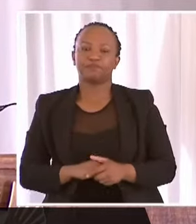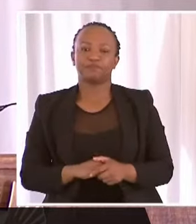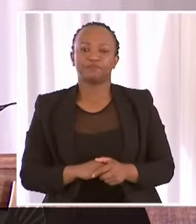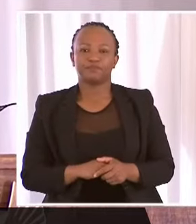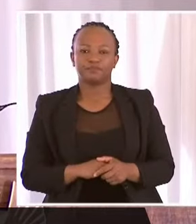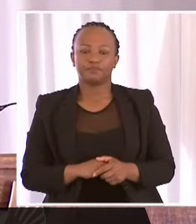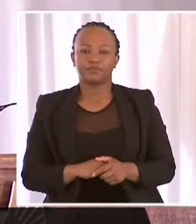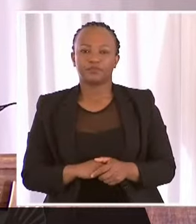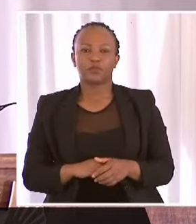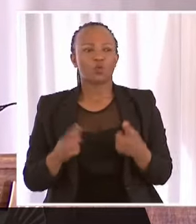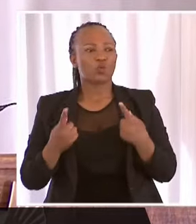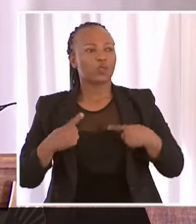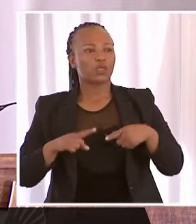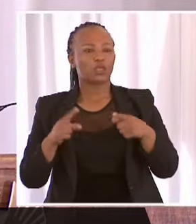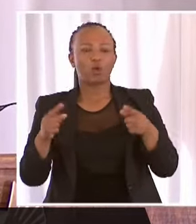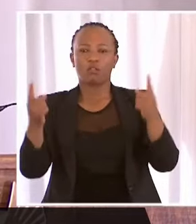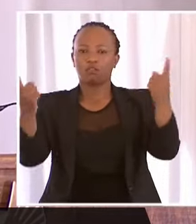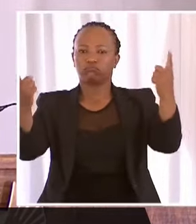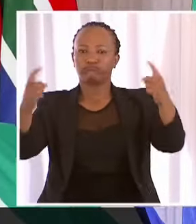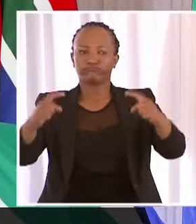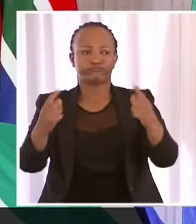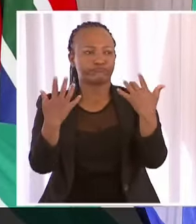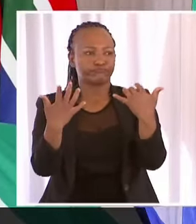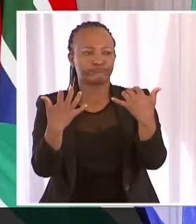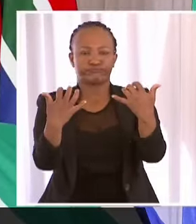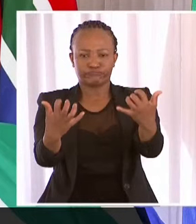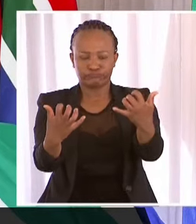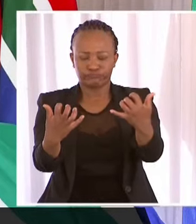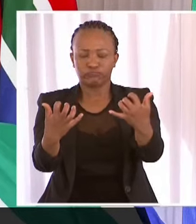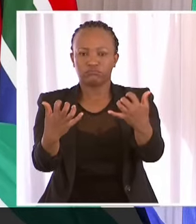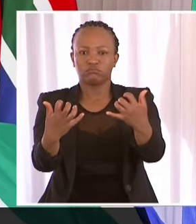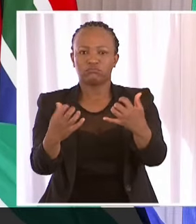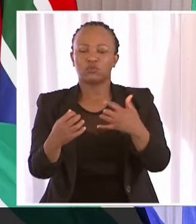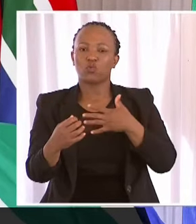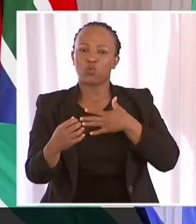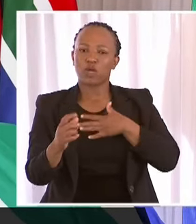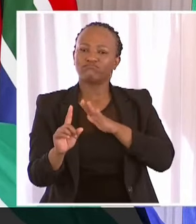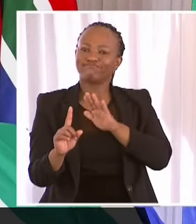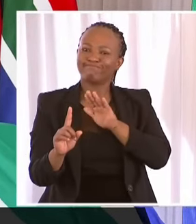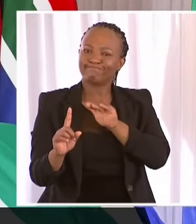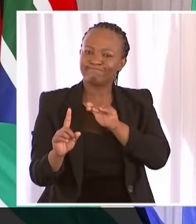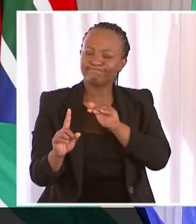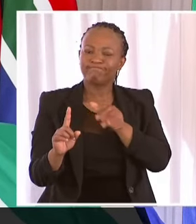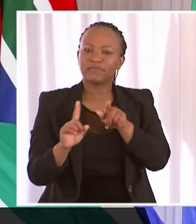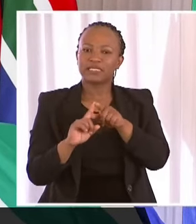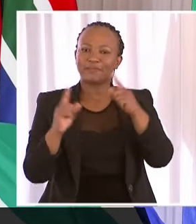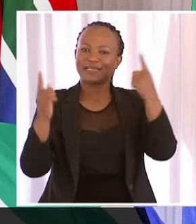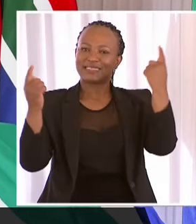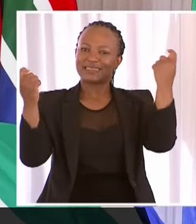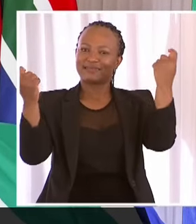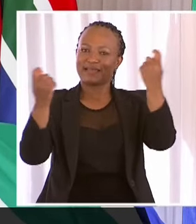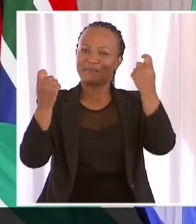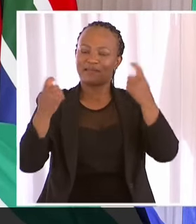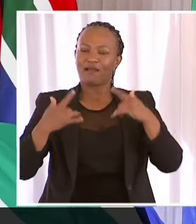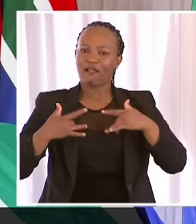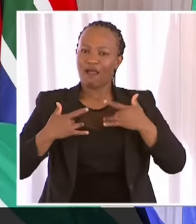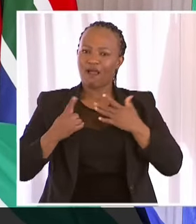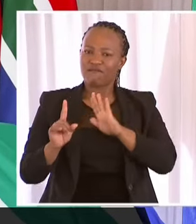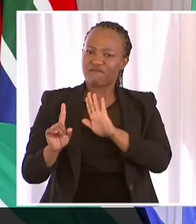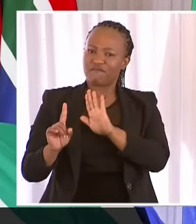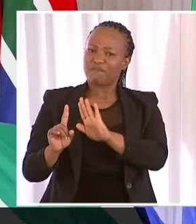We gather here today to bid farewell, but also to celebrate a life well lived.